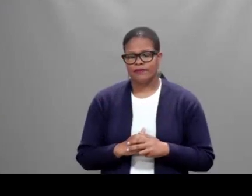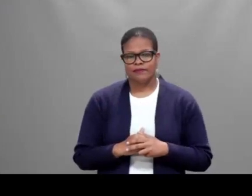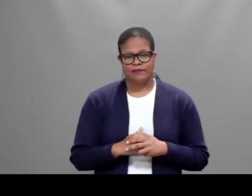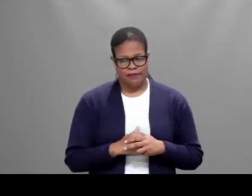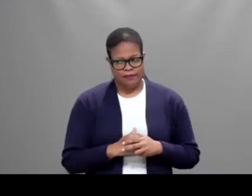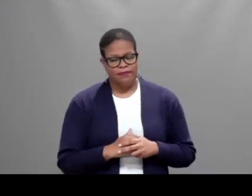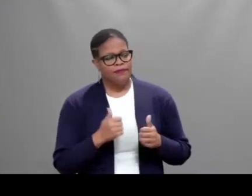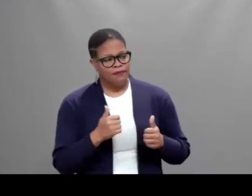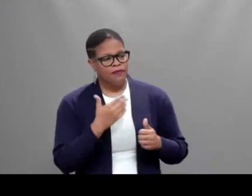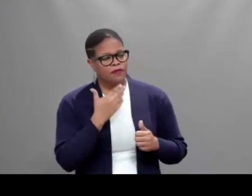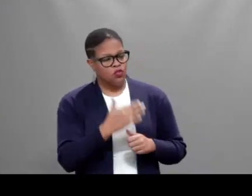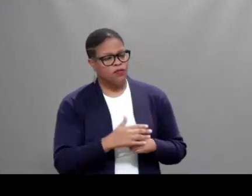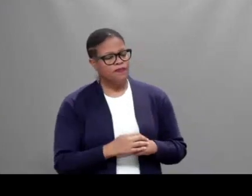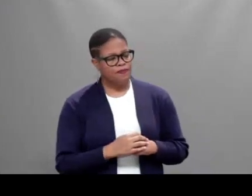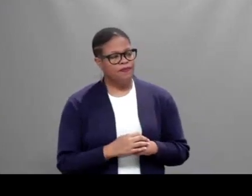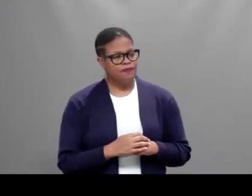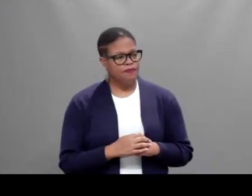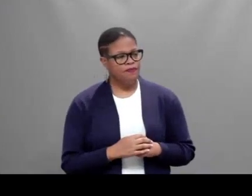Good.